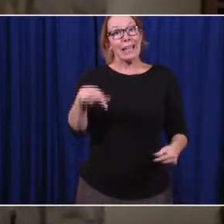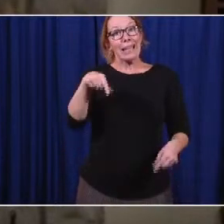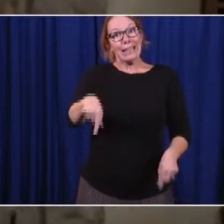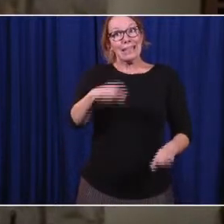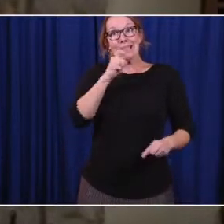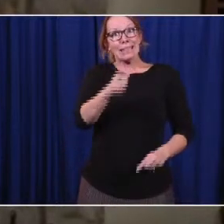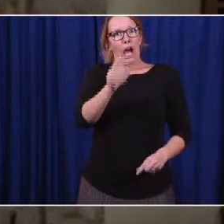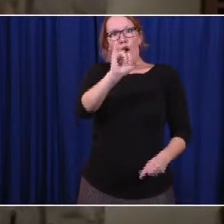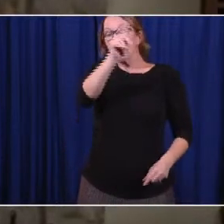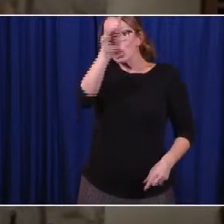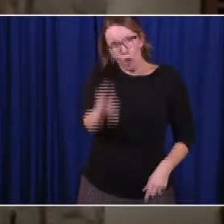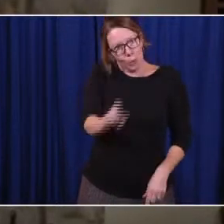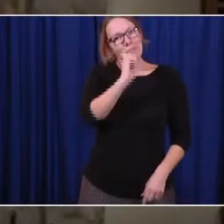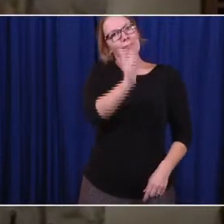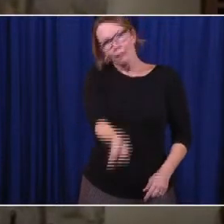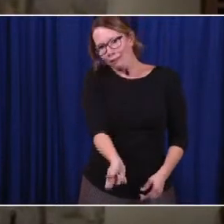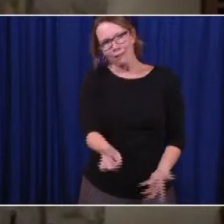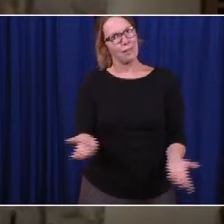big joke